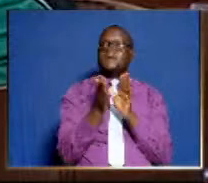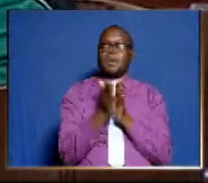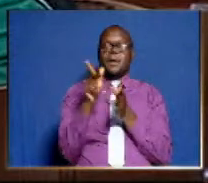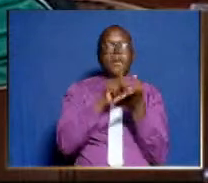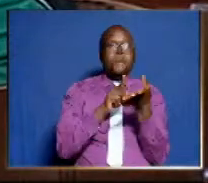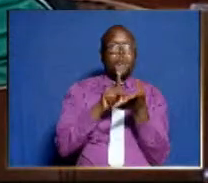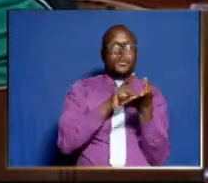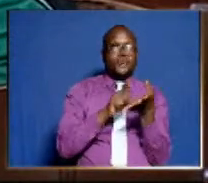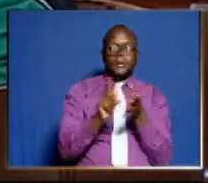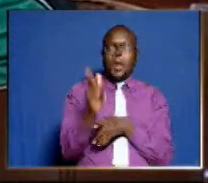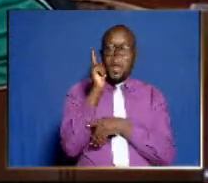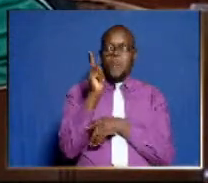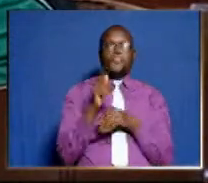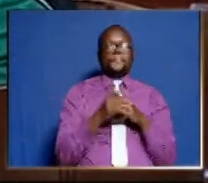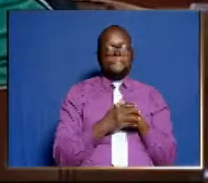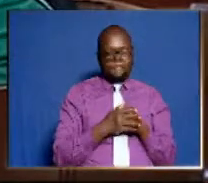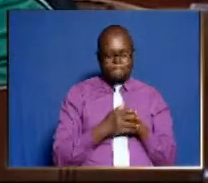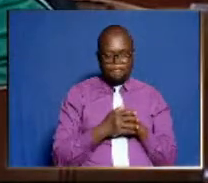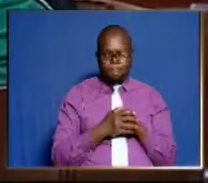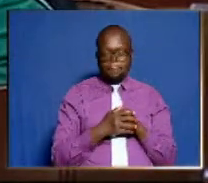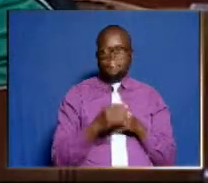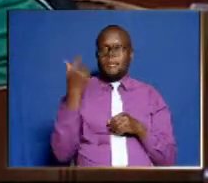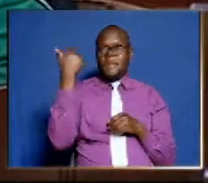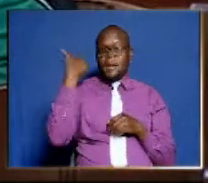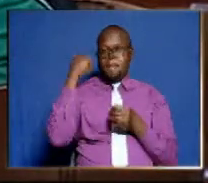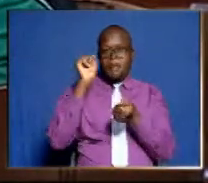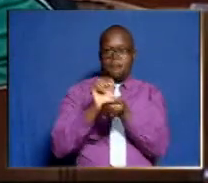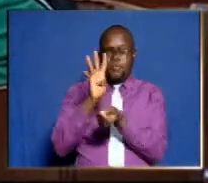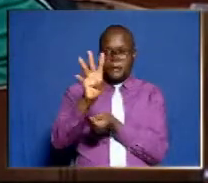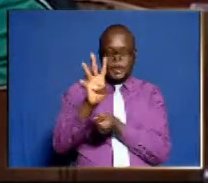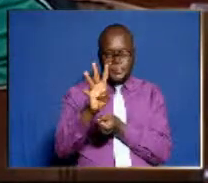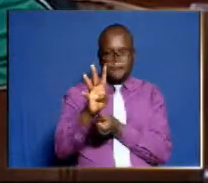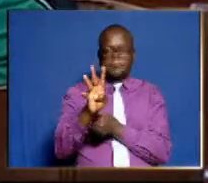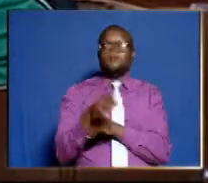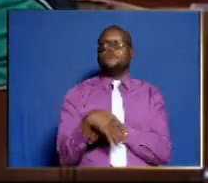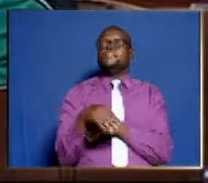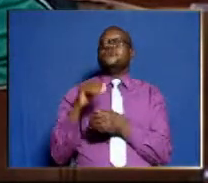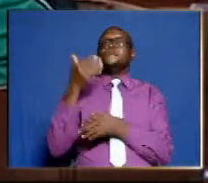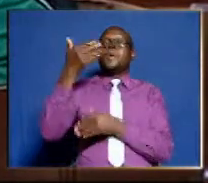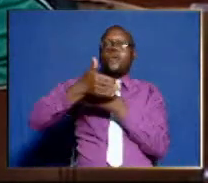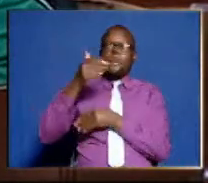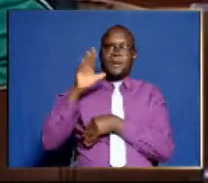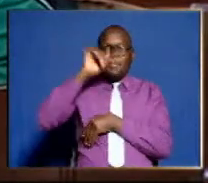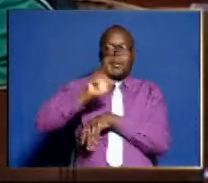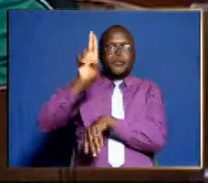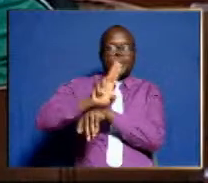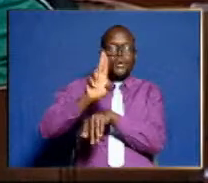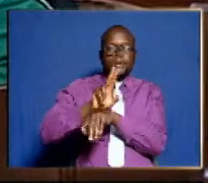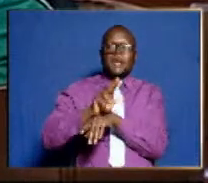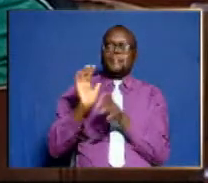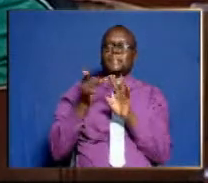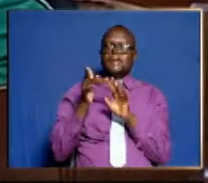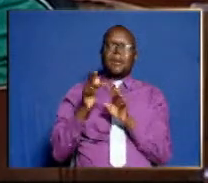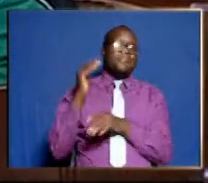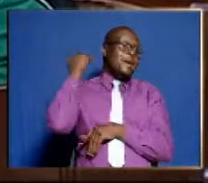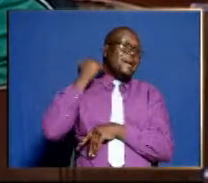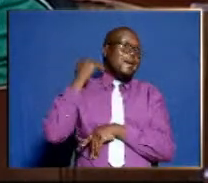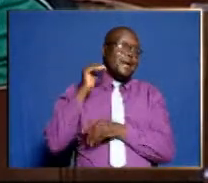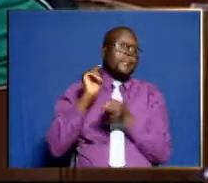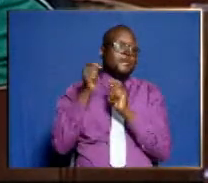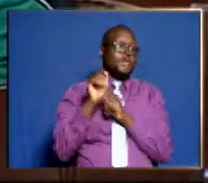Act. Order number 14, the Computer Misuse and Cybercrimes Amendment